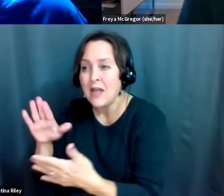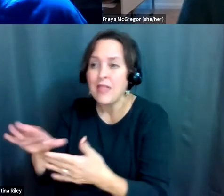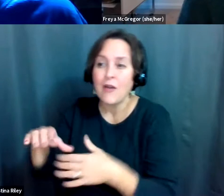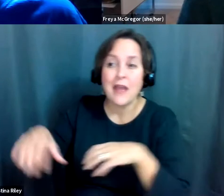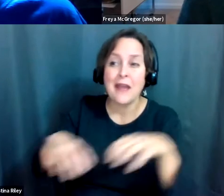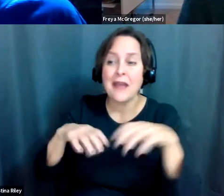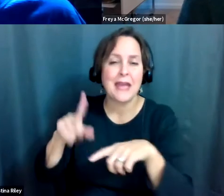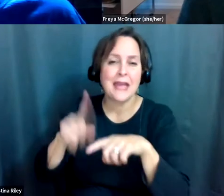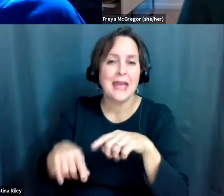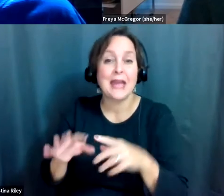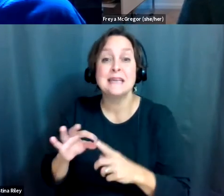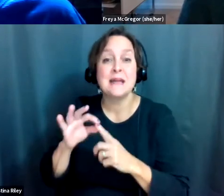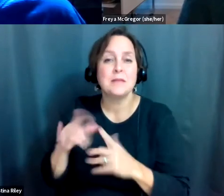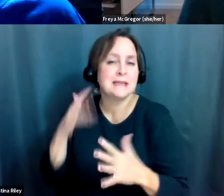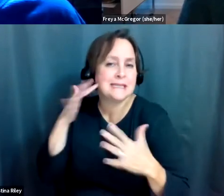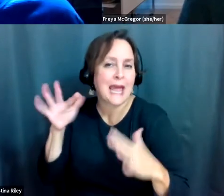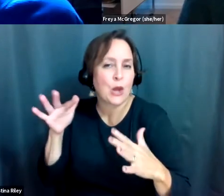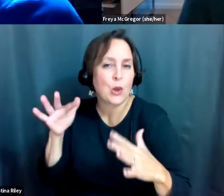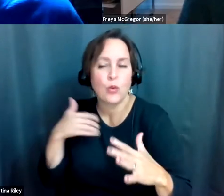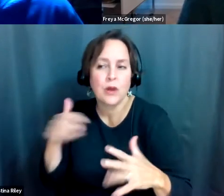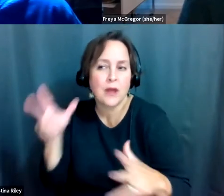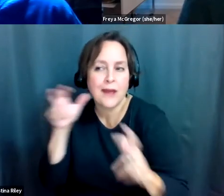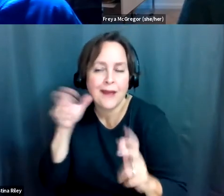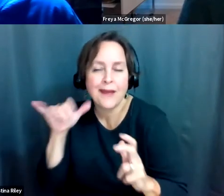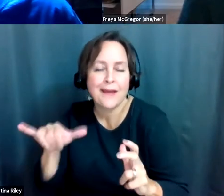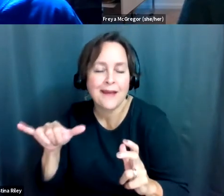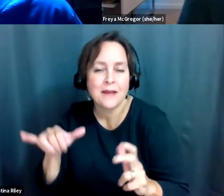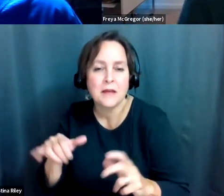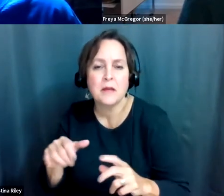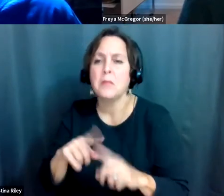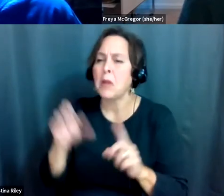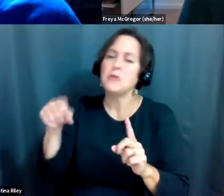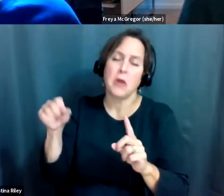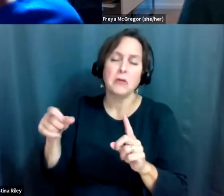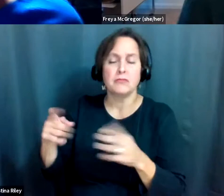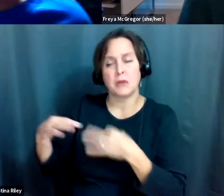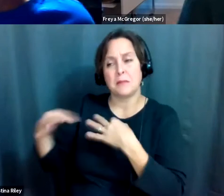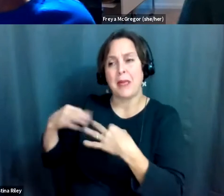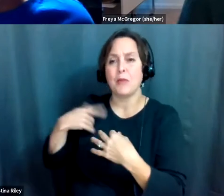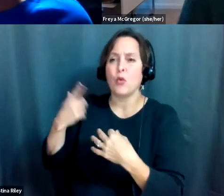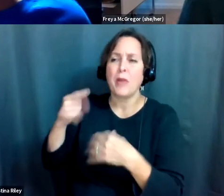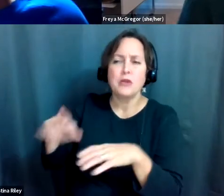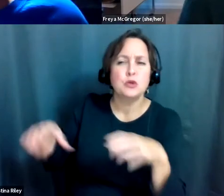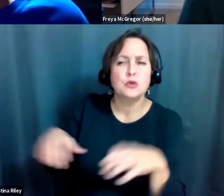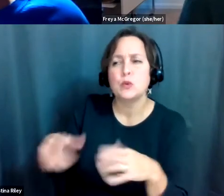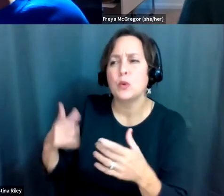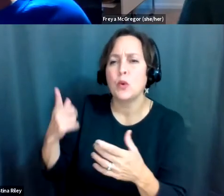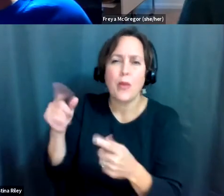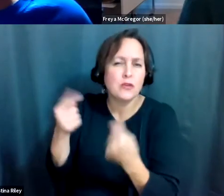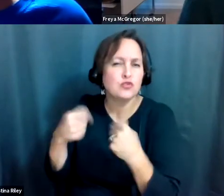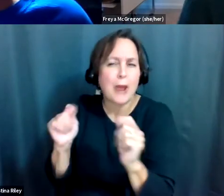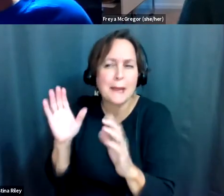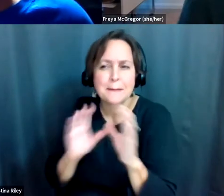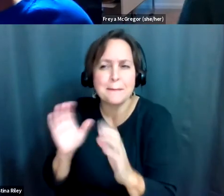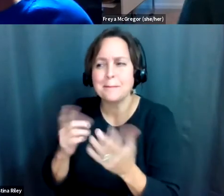other than the sounds that they make. Uh, but yes, I'm very interested in knowing what are they doing? What are they, what are they trying to,